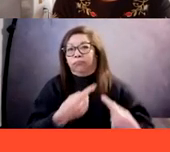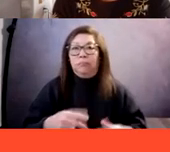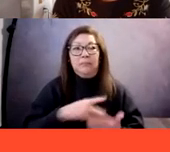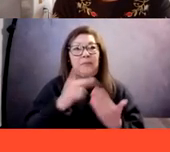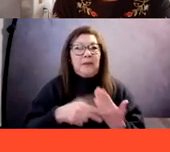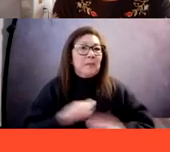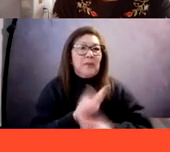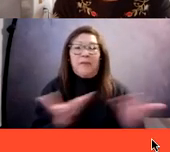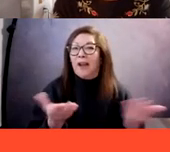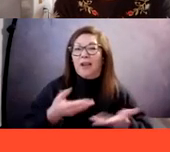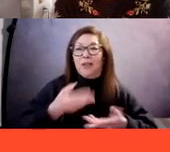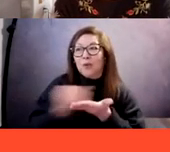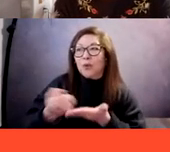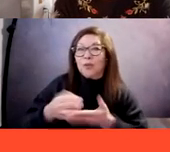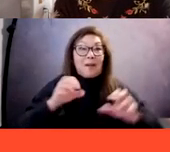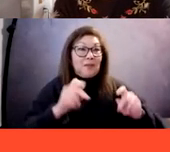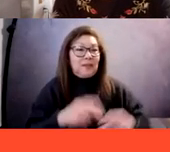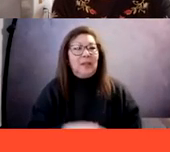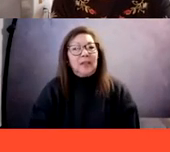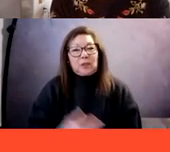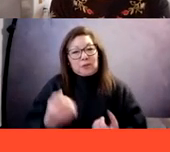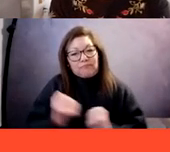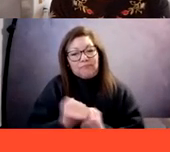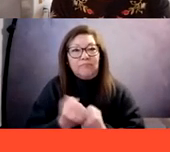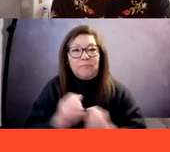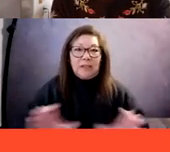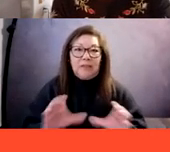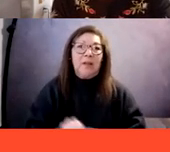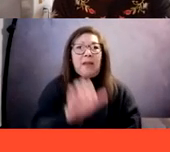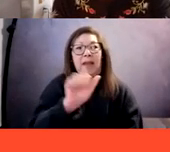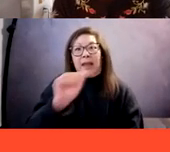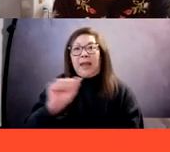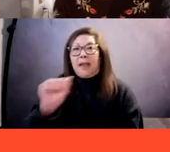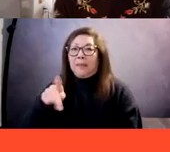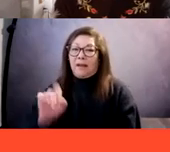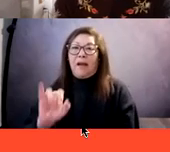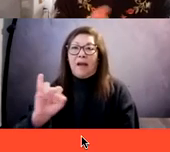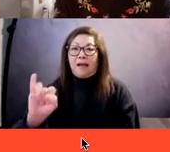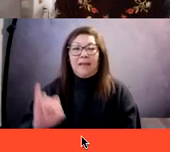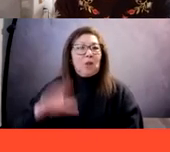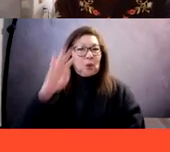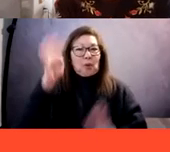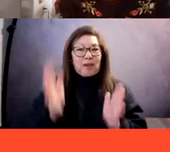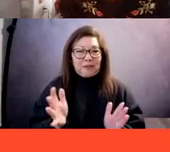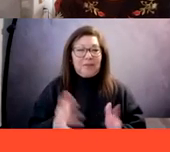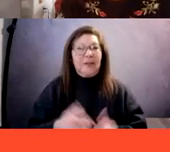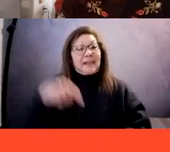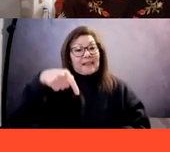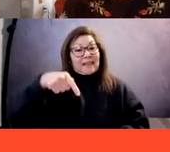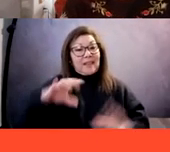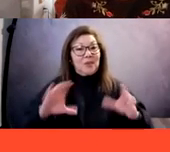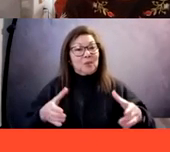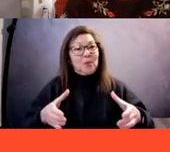provides resources and opportunities to foster the development of AAPI creators. This fellowship